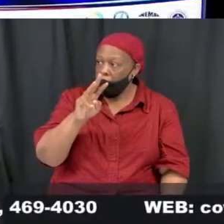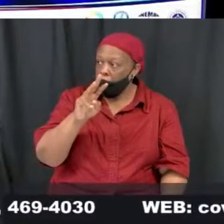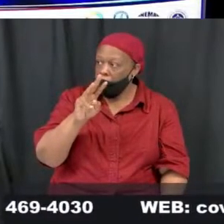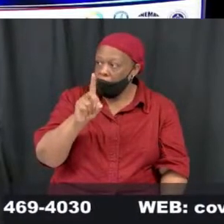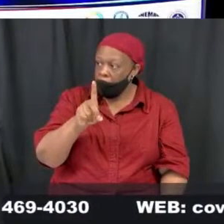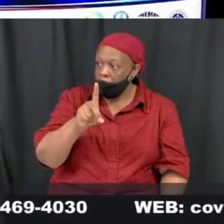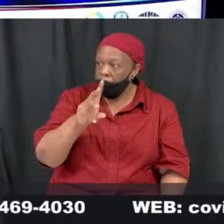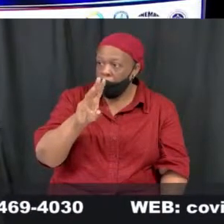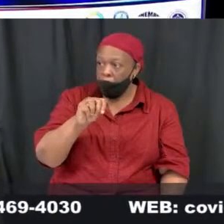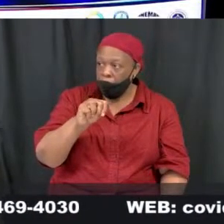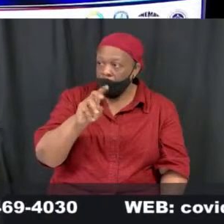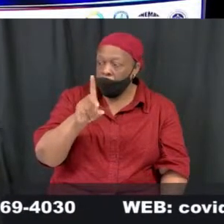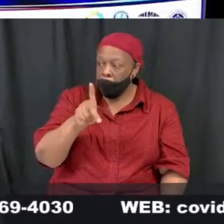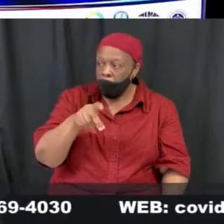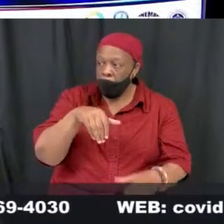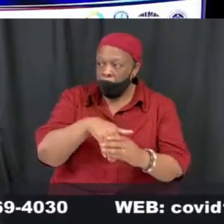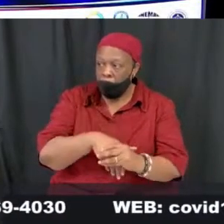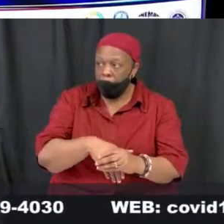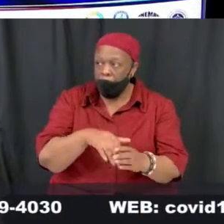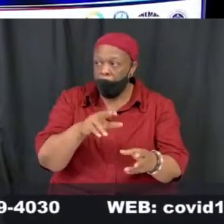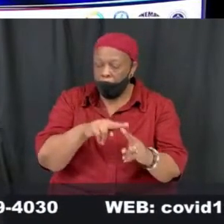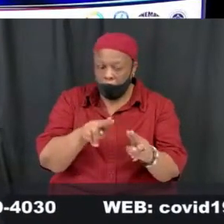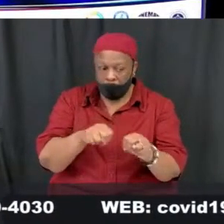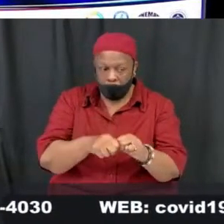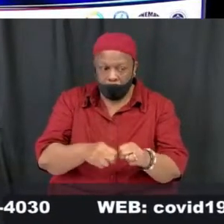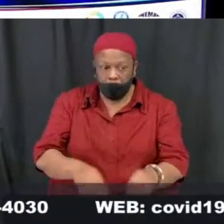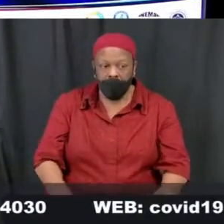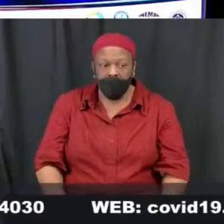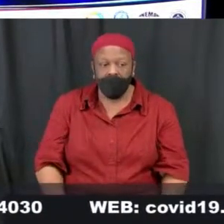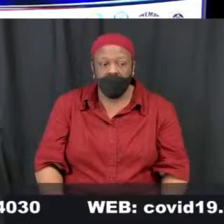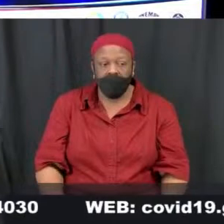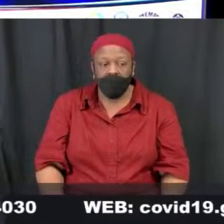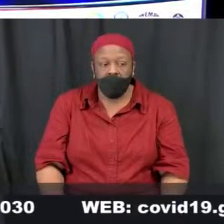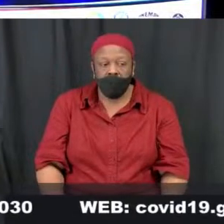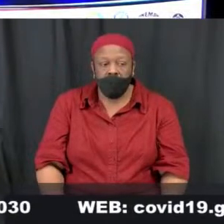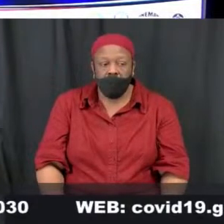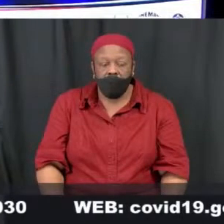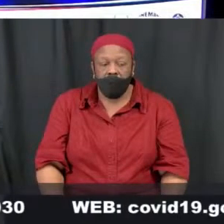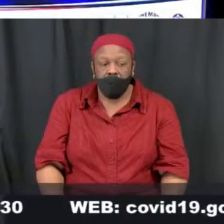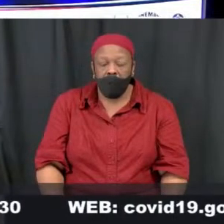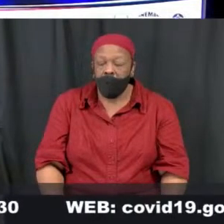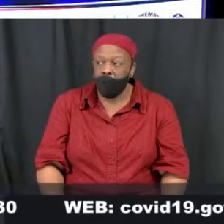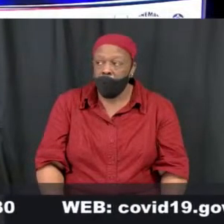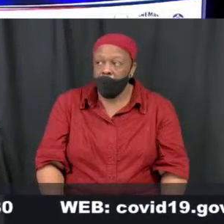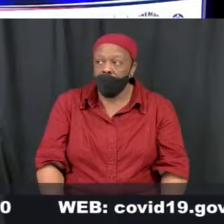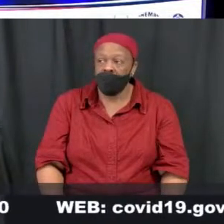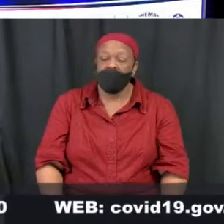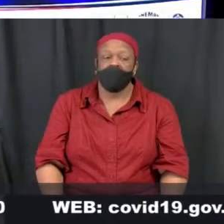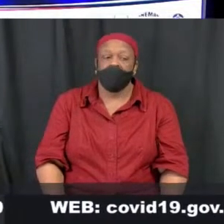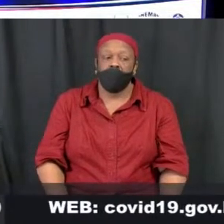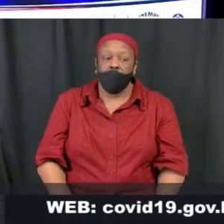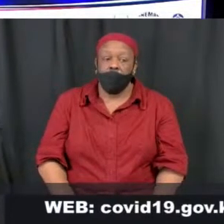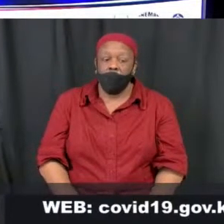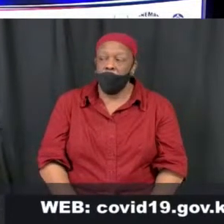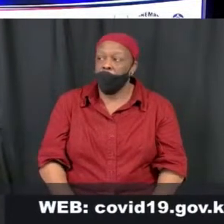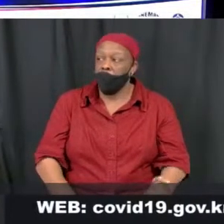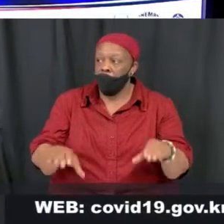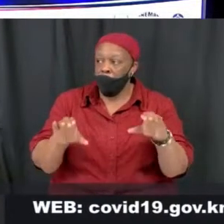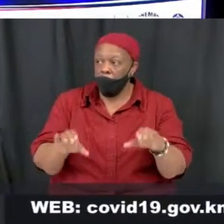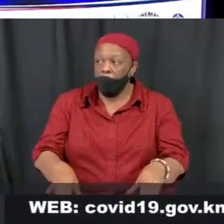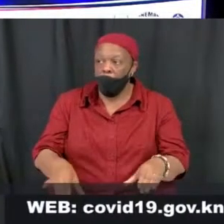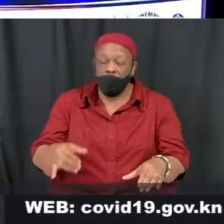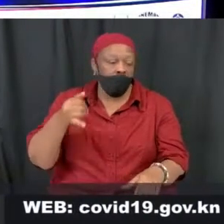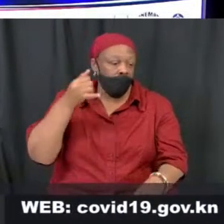authorities to provide you with information such as the local Met offices and also your local or